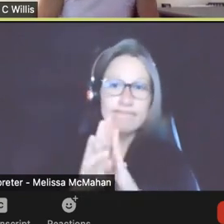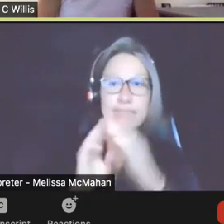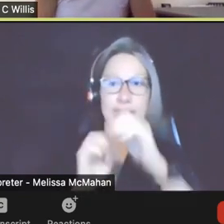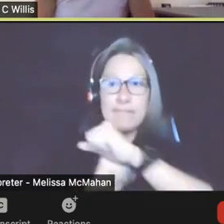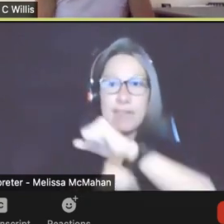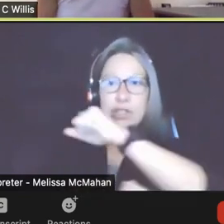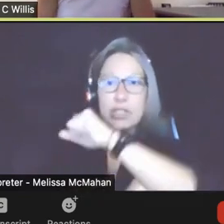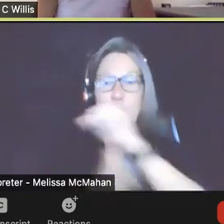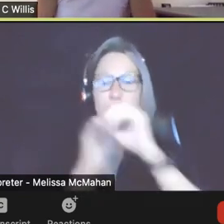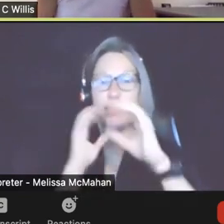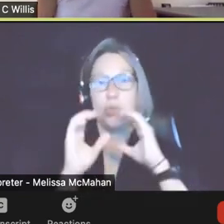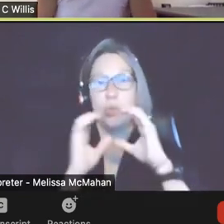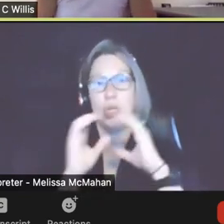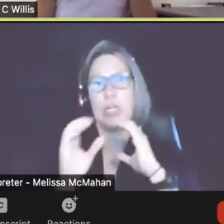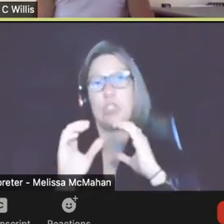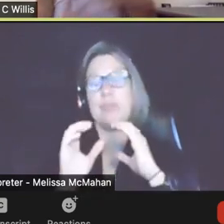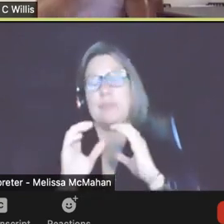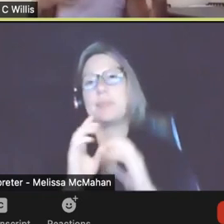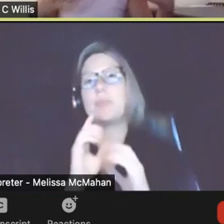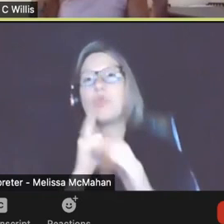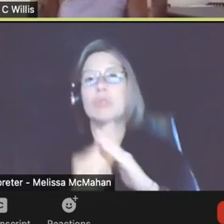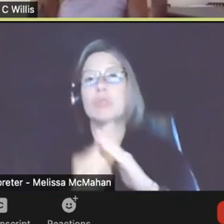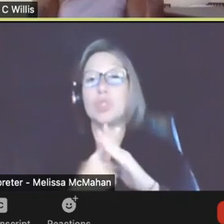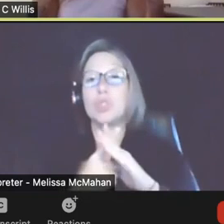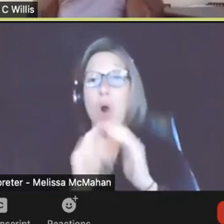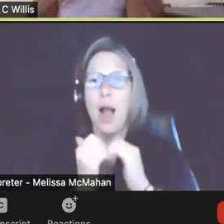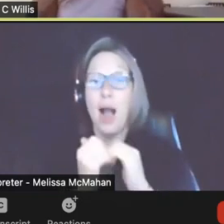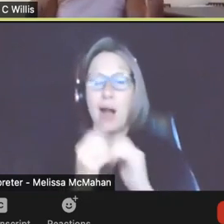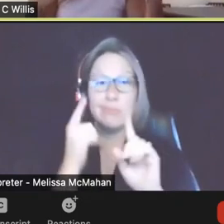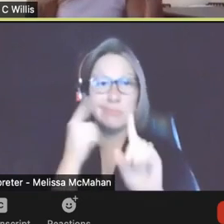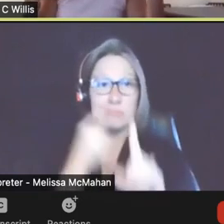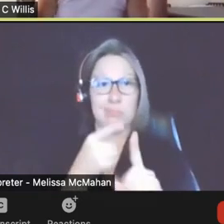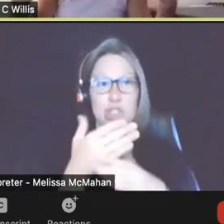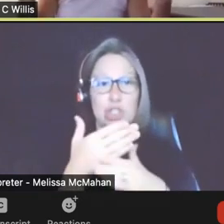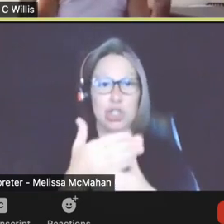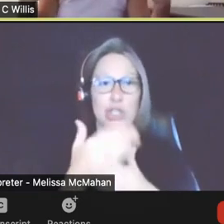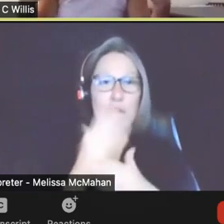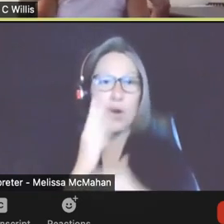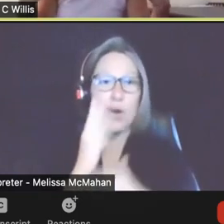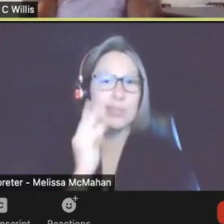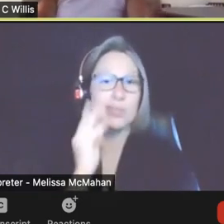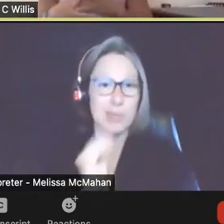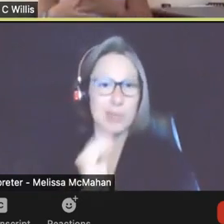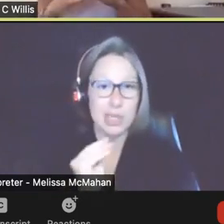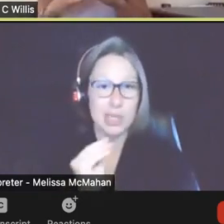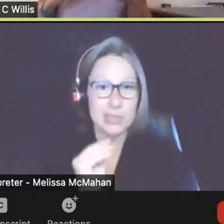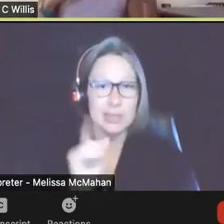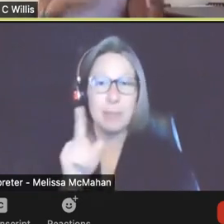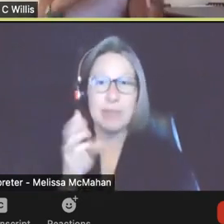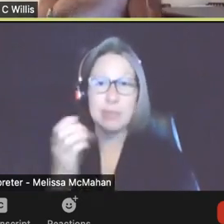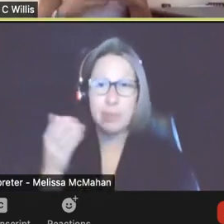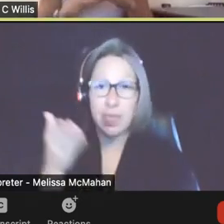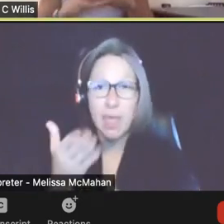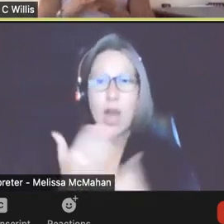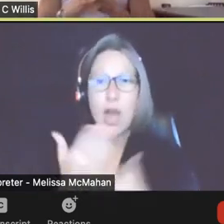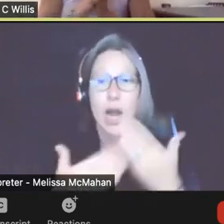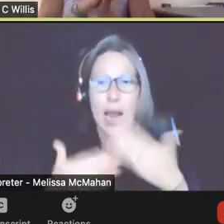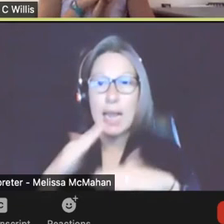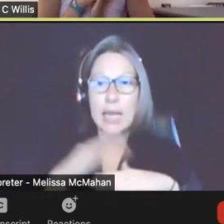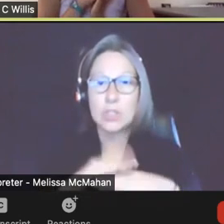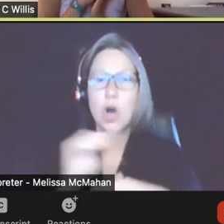starts with shared experiences. Those opportunities to be present and hands-on and an active listener. And we're going to kind of talk about what an active